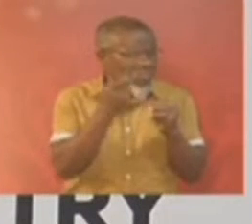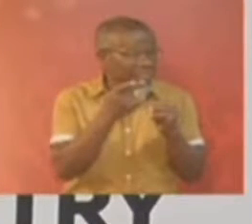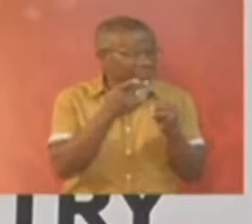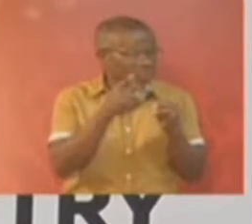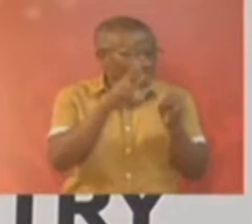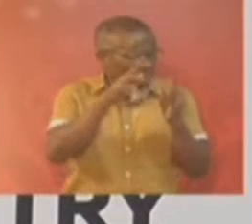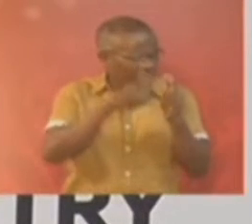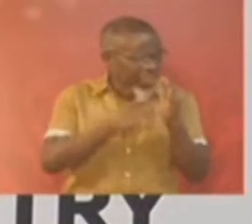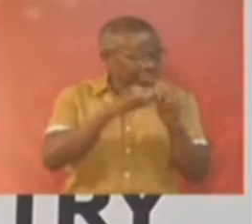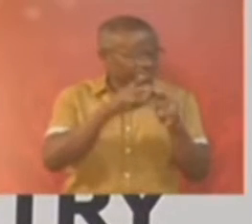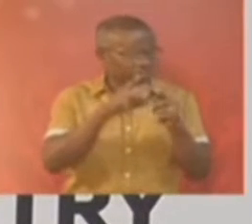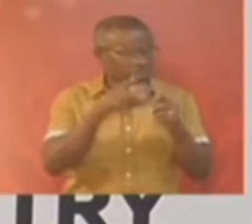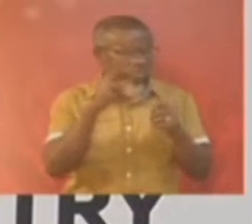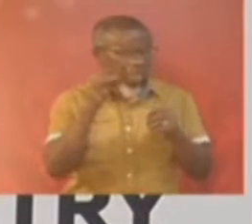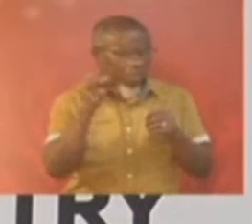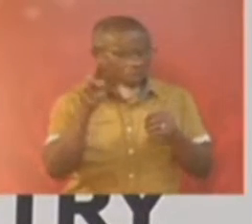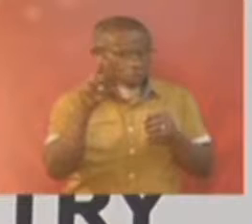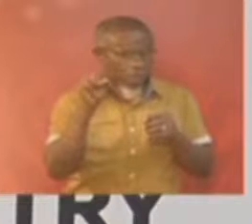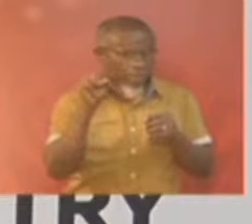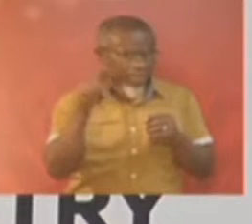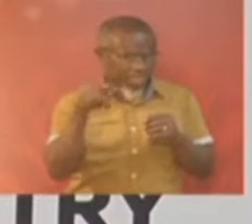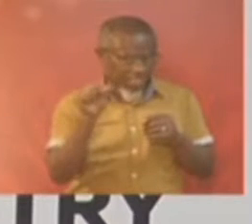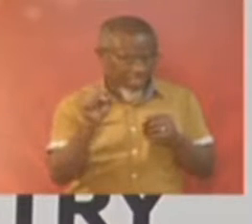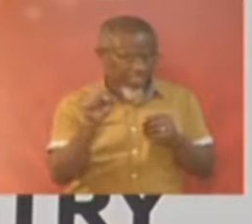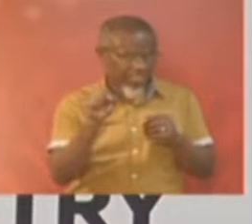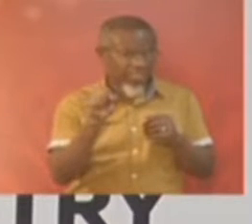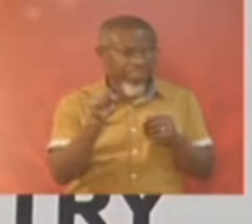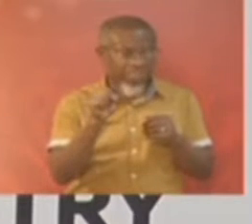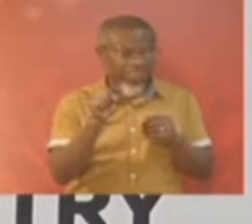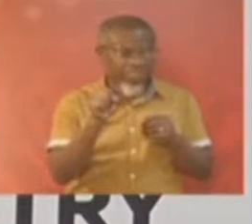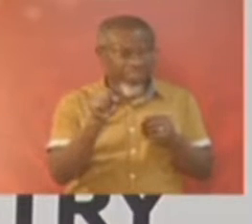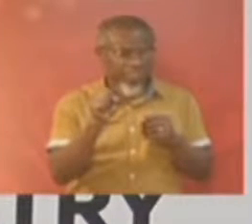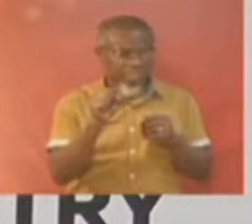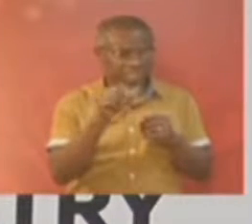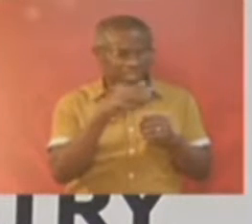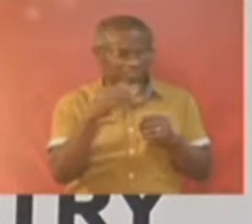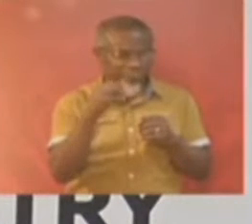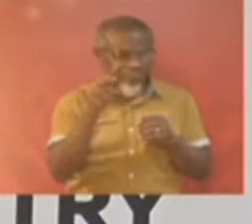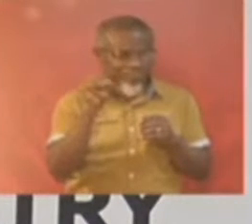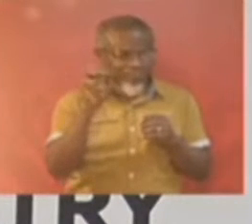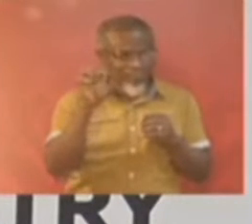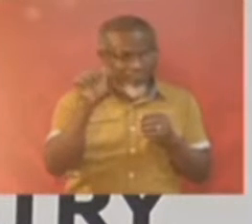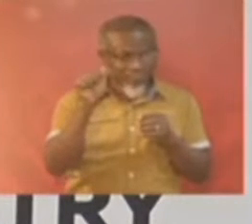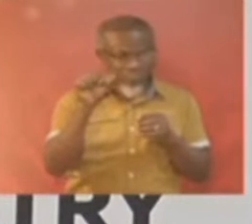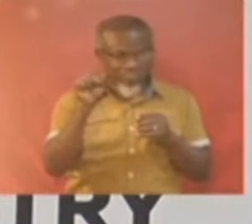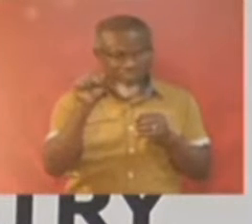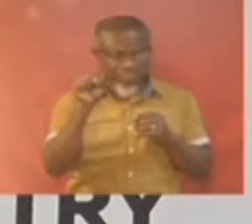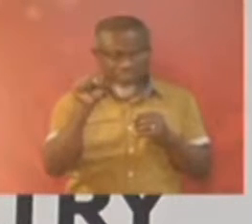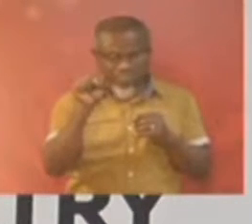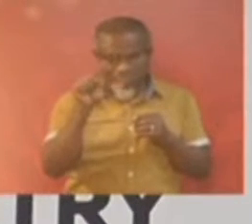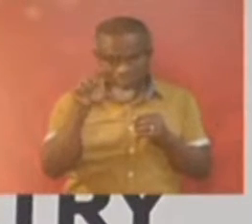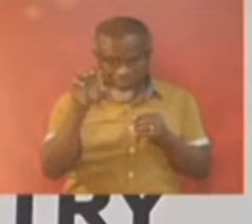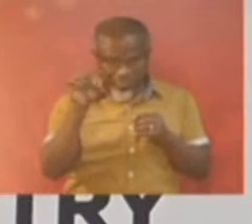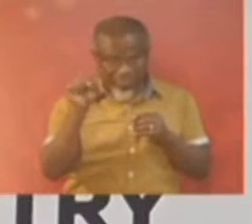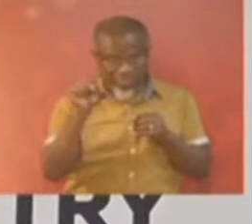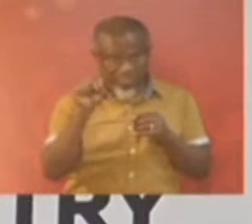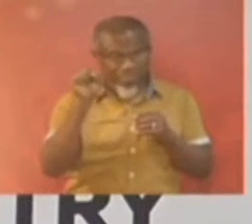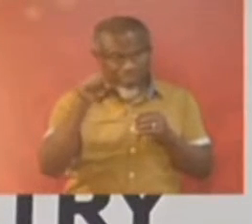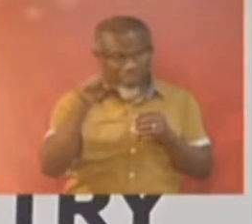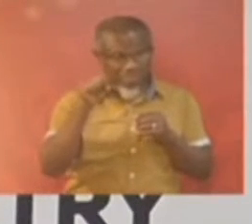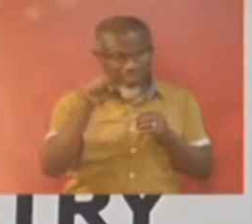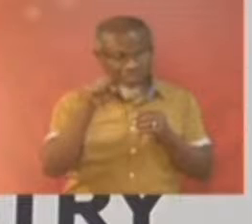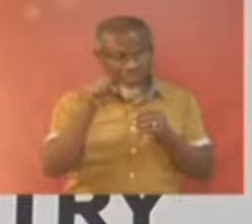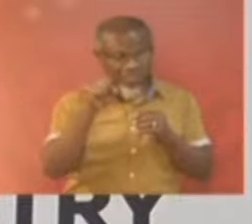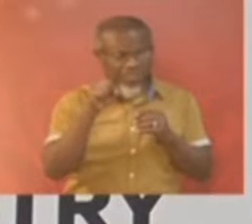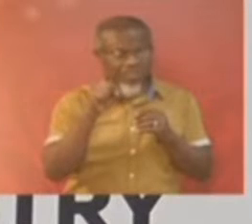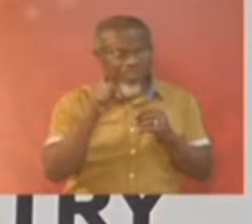and rubella, especially for the year 1 shot. And we are asking parents to be to actually make the effort to